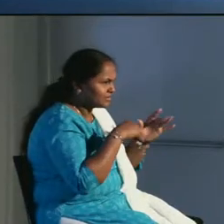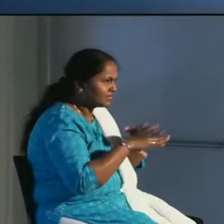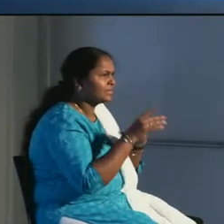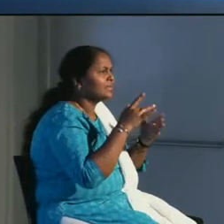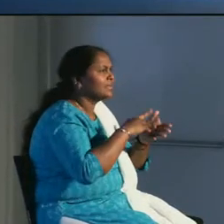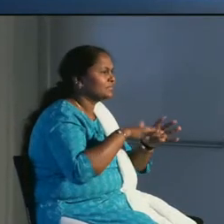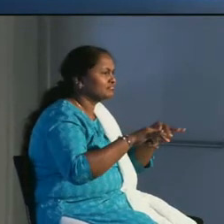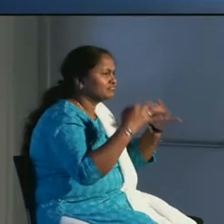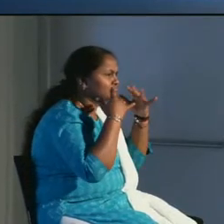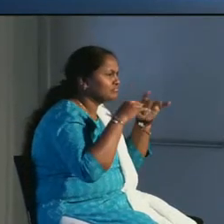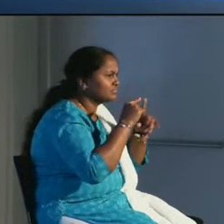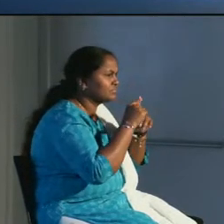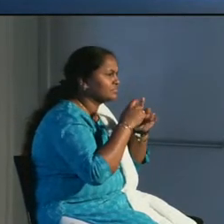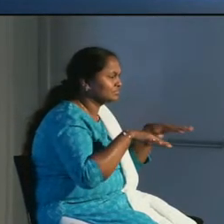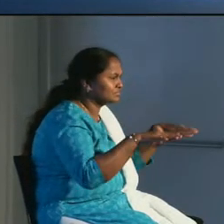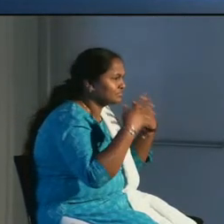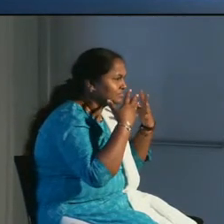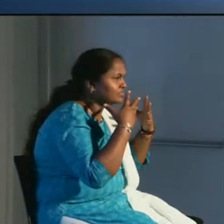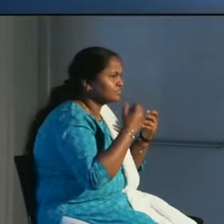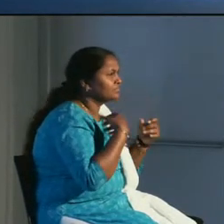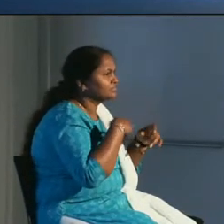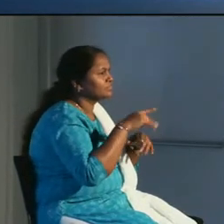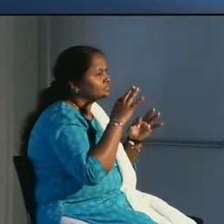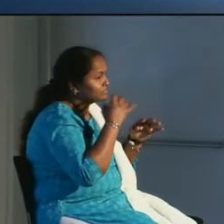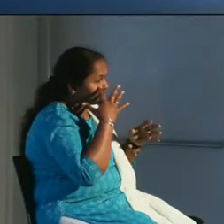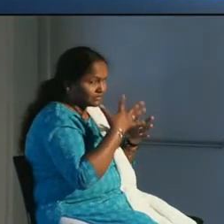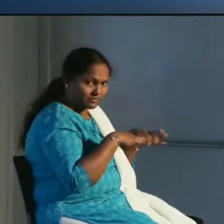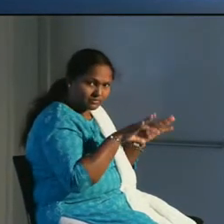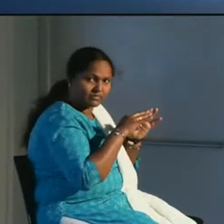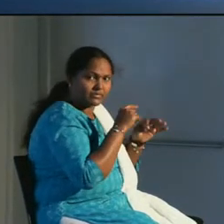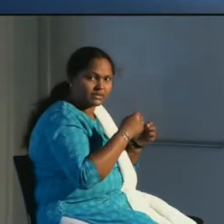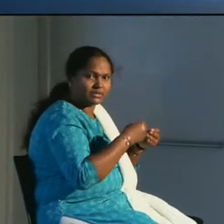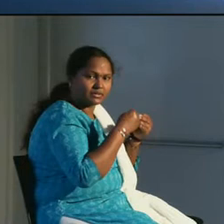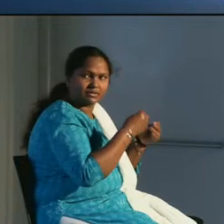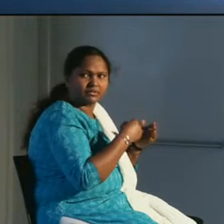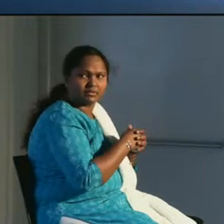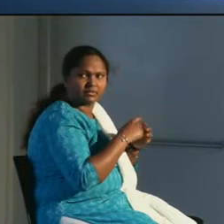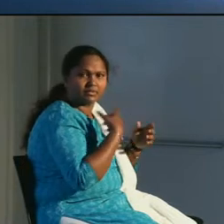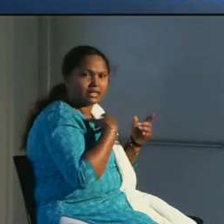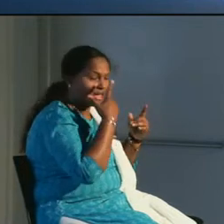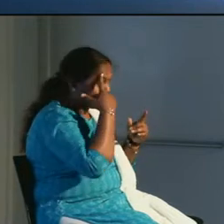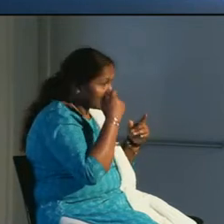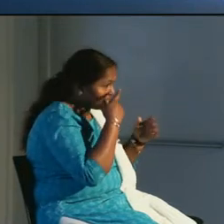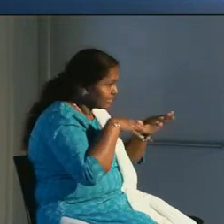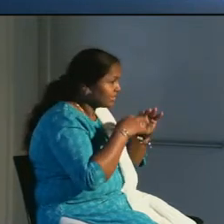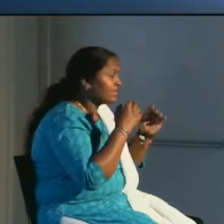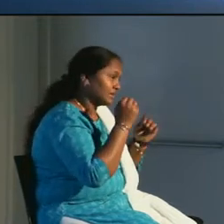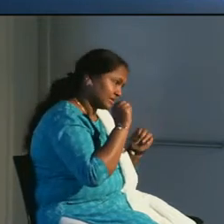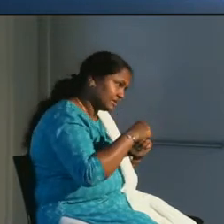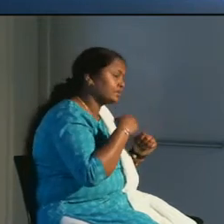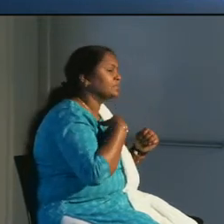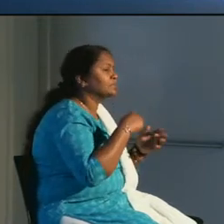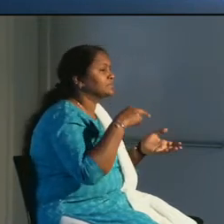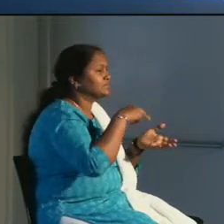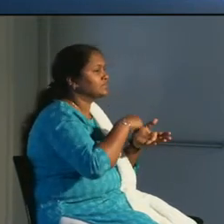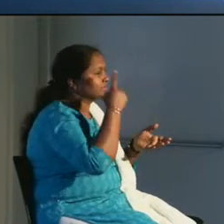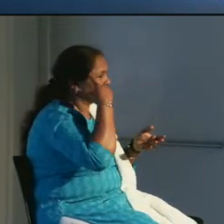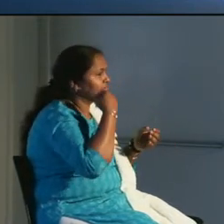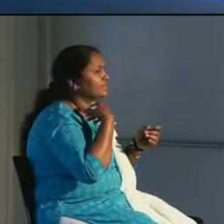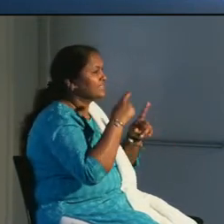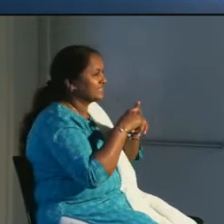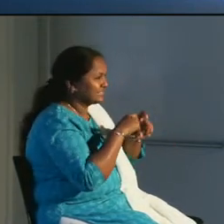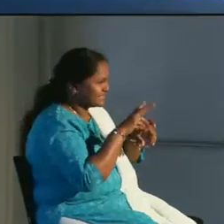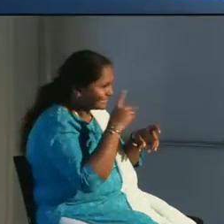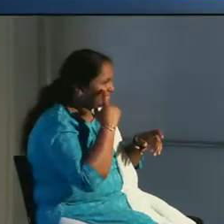public. But that's very important for me to just to understand that, yes, I'm standing there trying to divide all